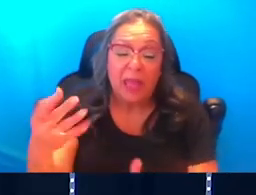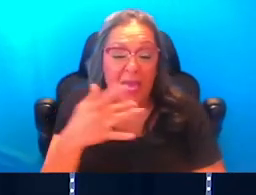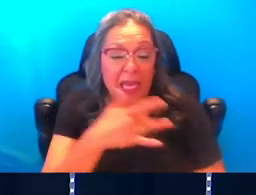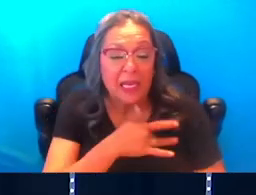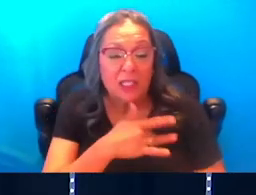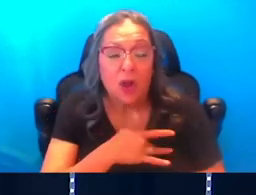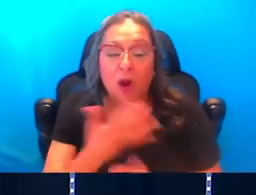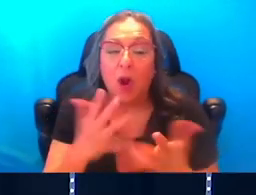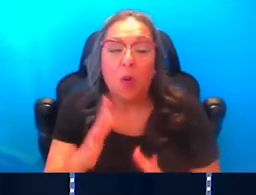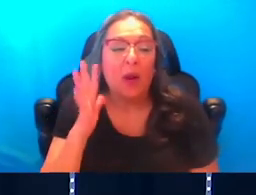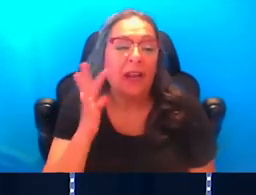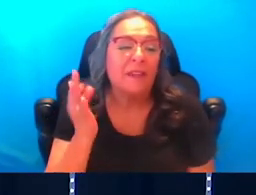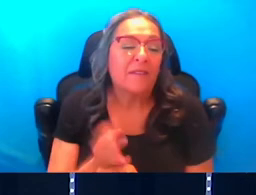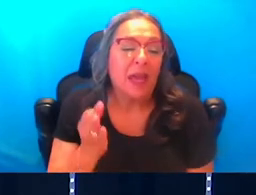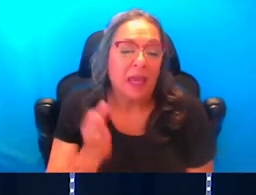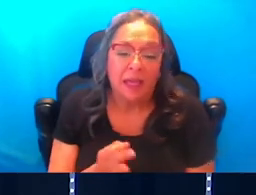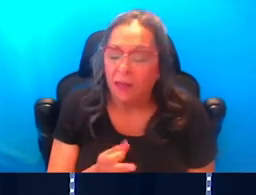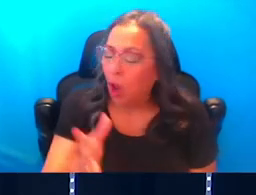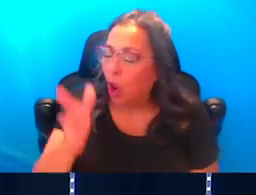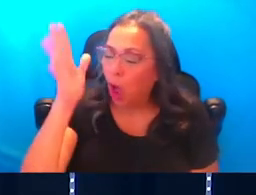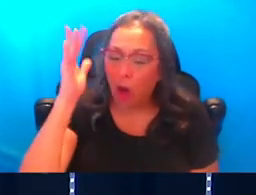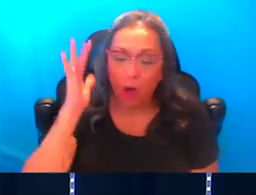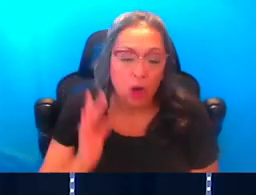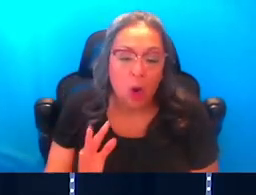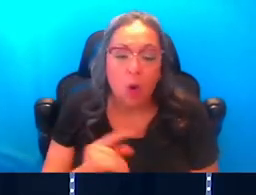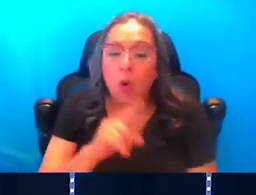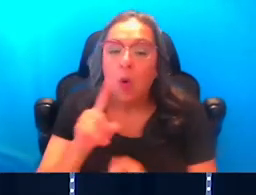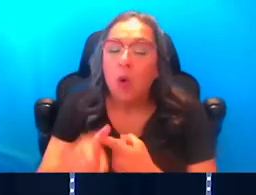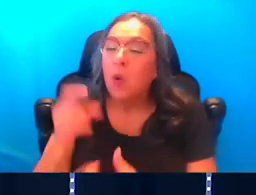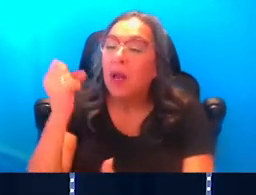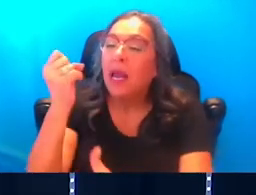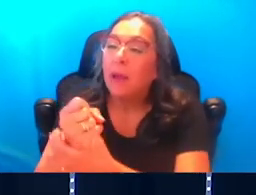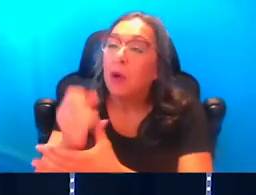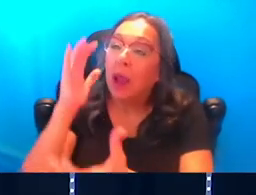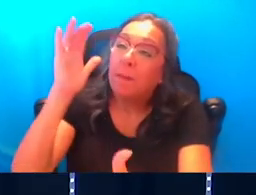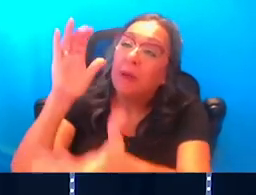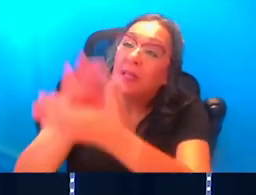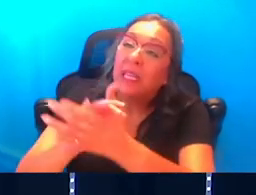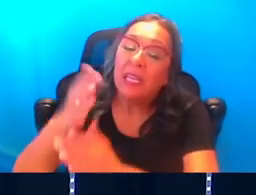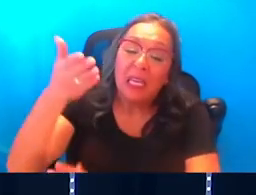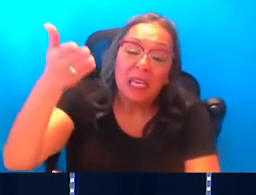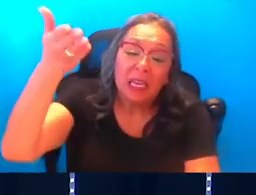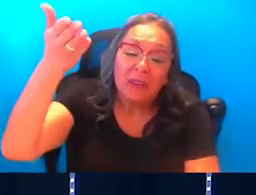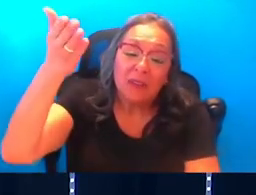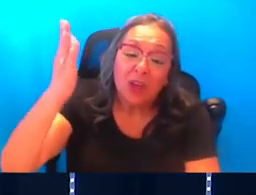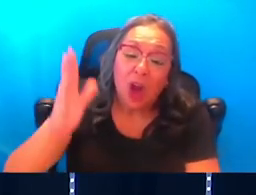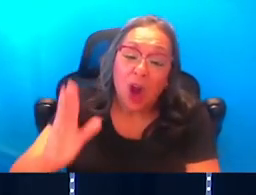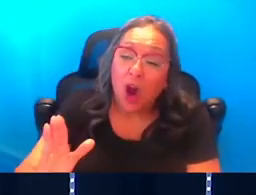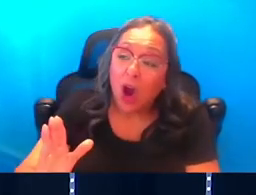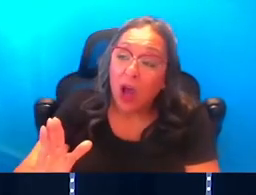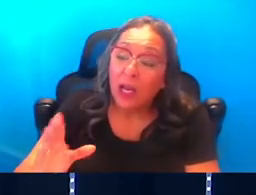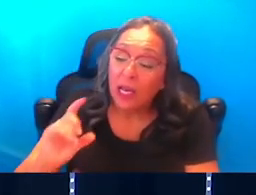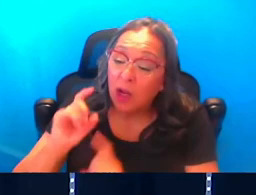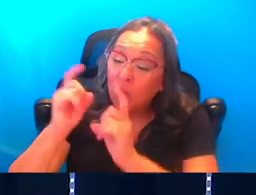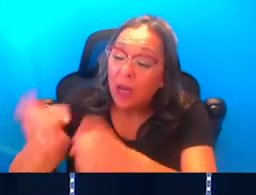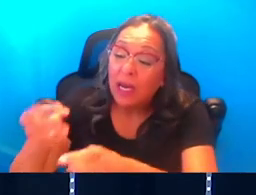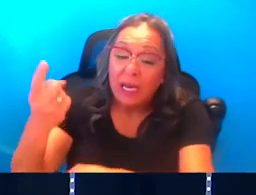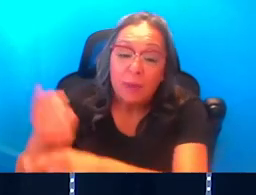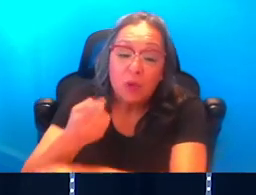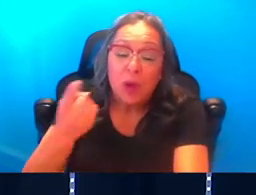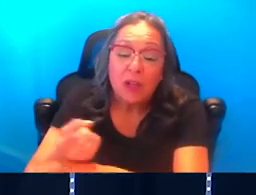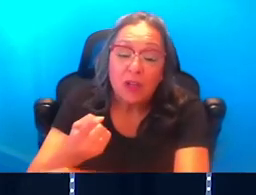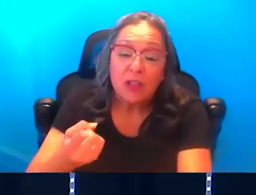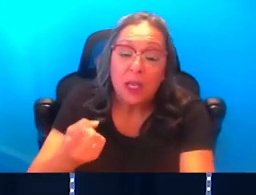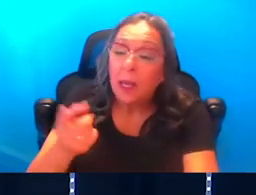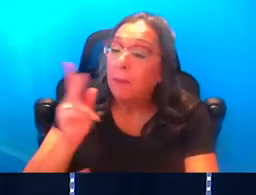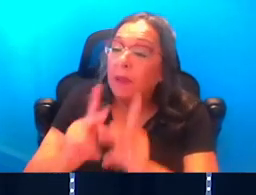ago. Because let's be real, when it says that Abraham believed God and was credited to him as righteousness, who could see that? Nobody.